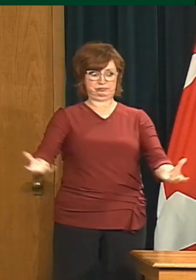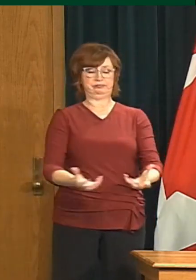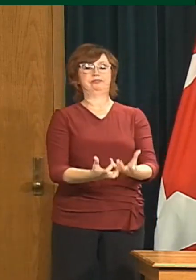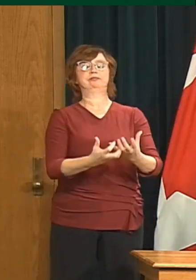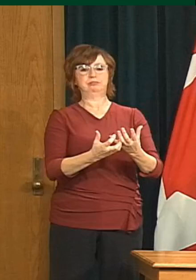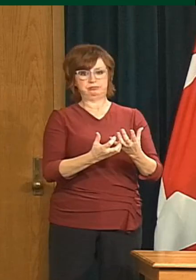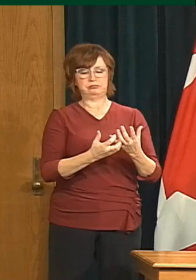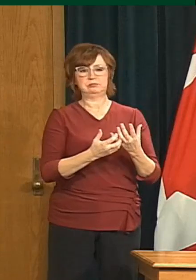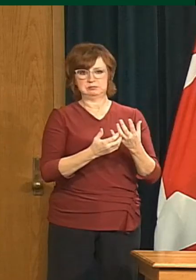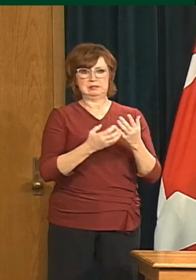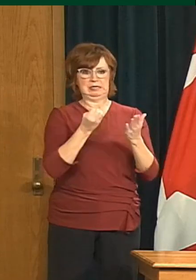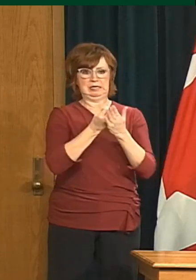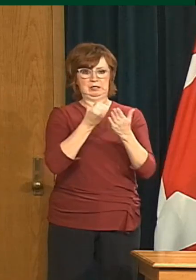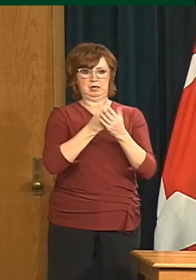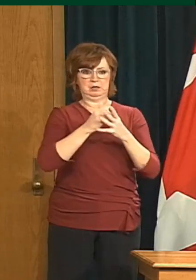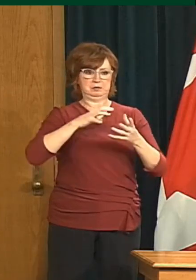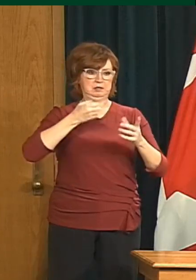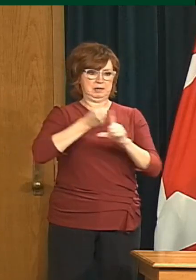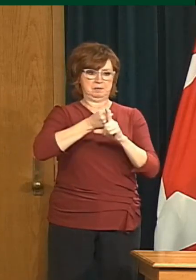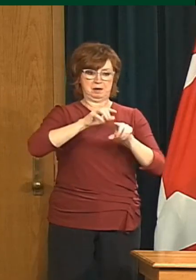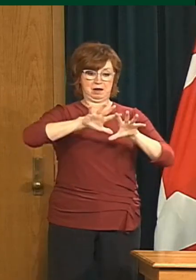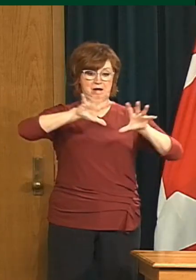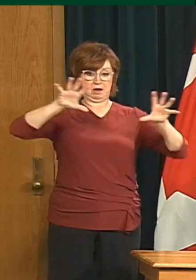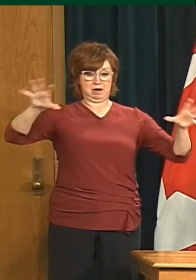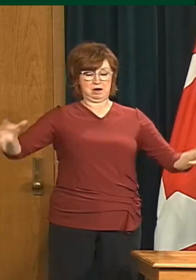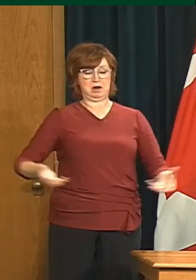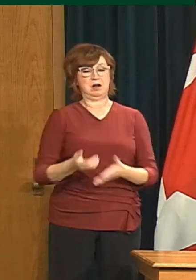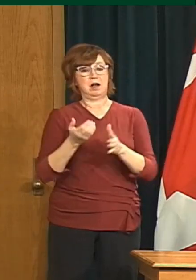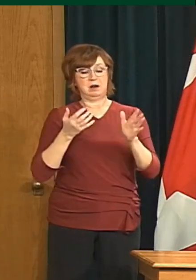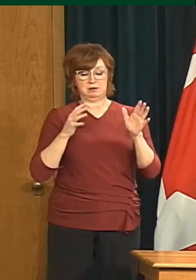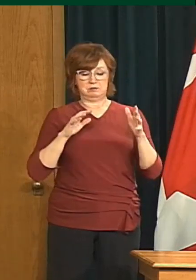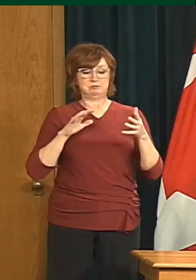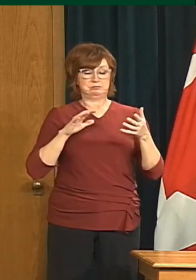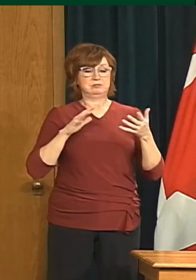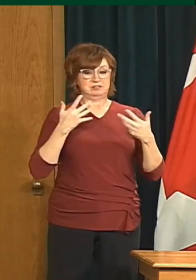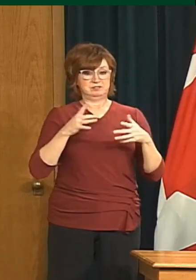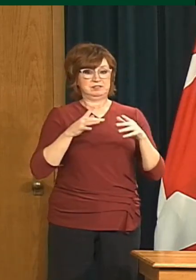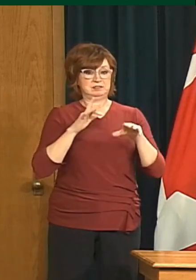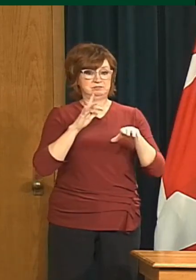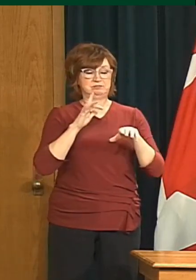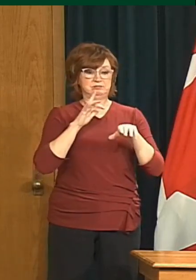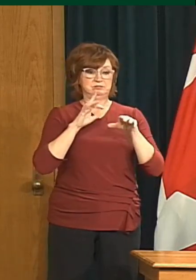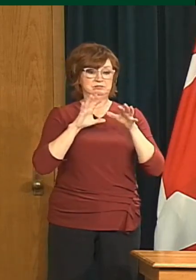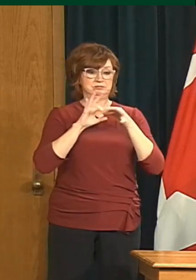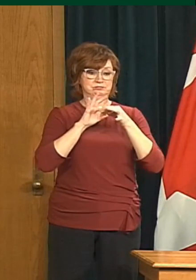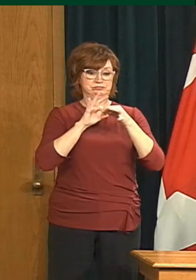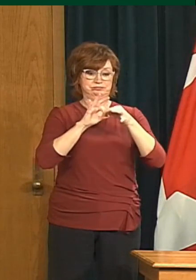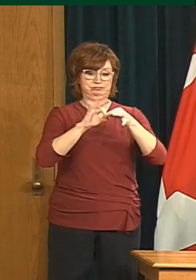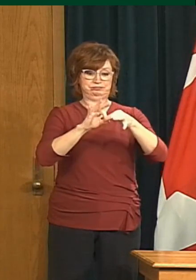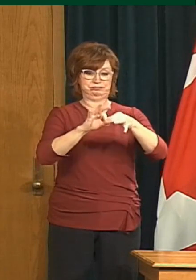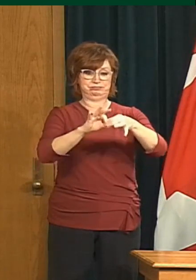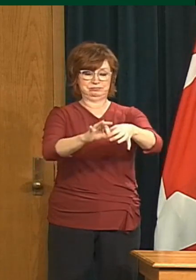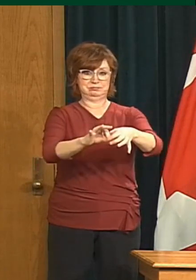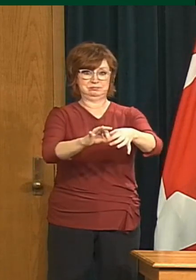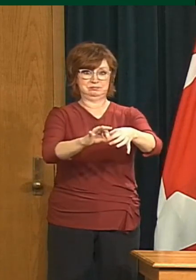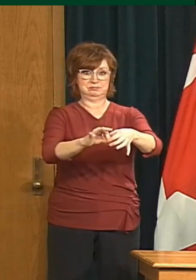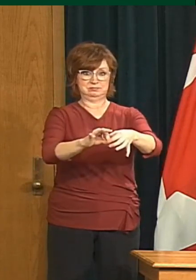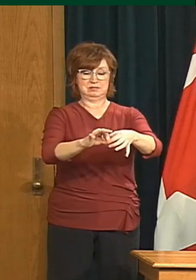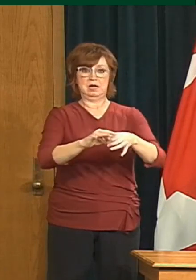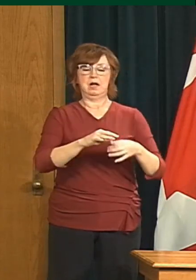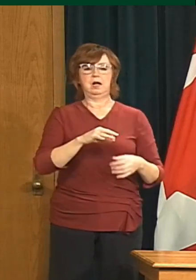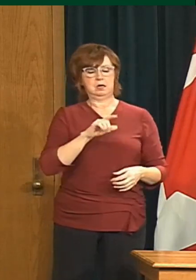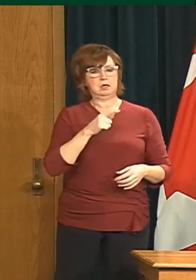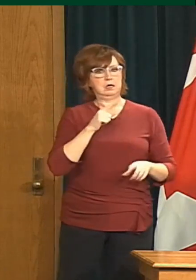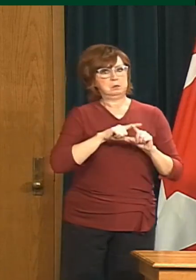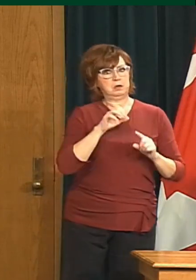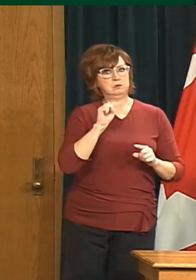and every country in the world. Saskatchewan's fiscal foundation is strong. We are well positioned as